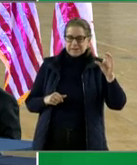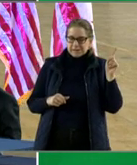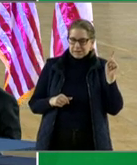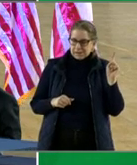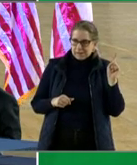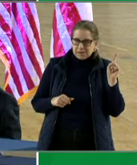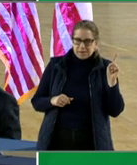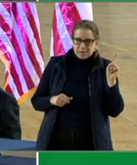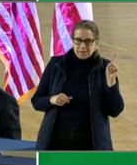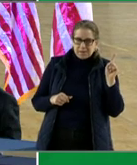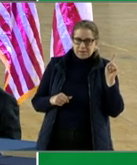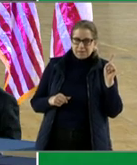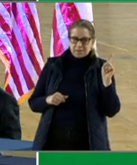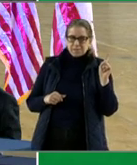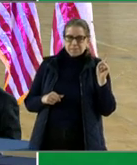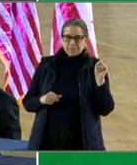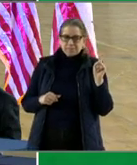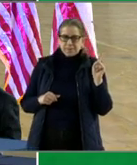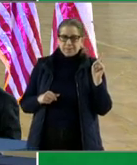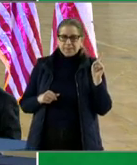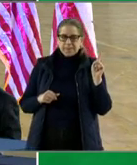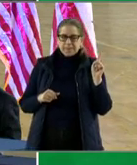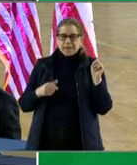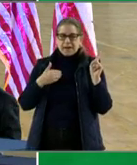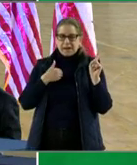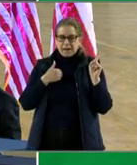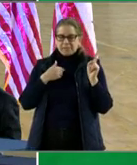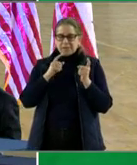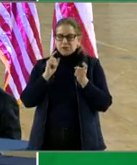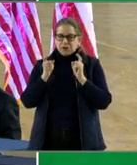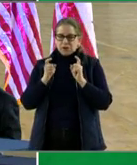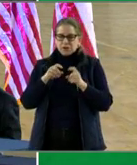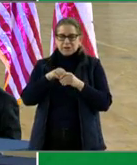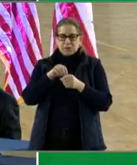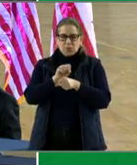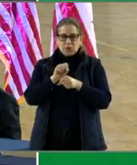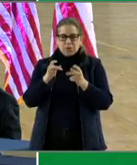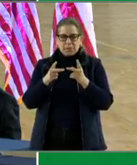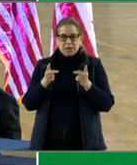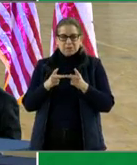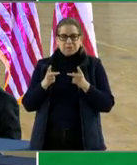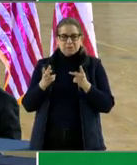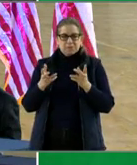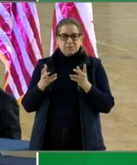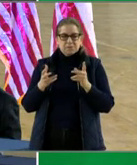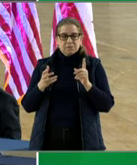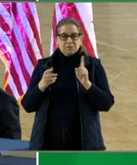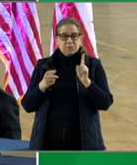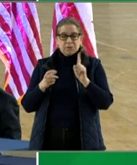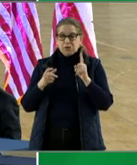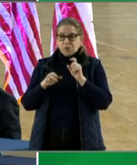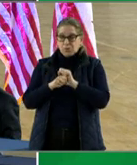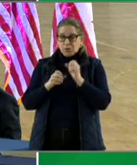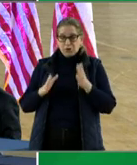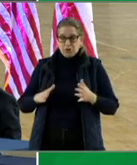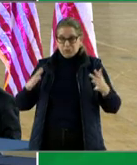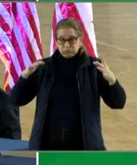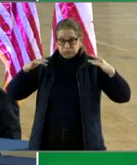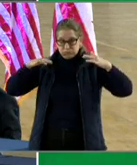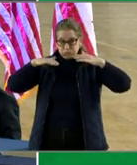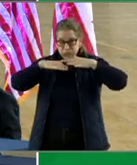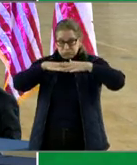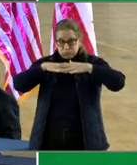workplace changes or congregate setting changes when a person